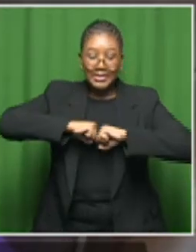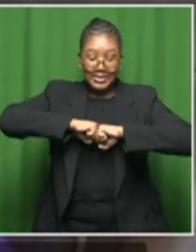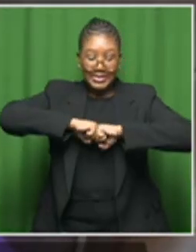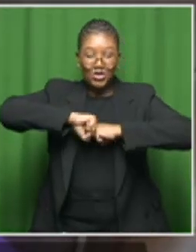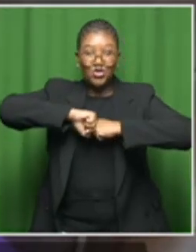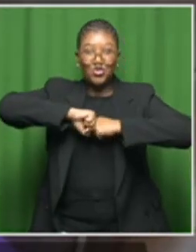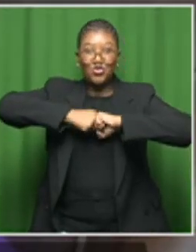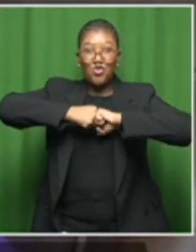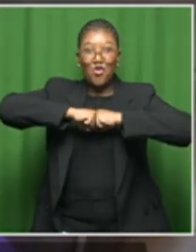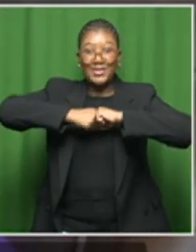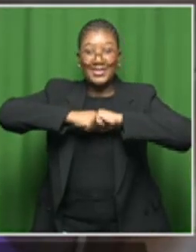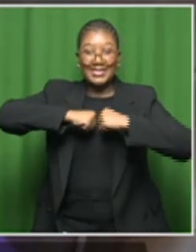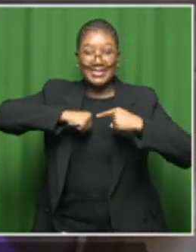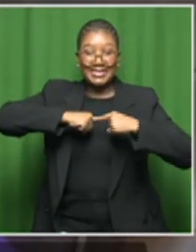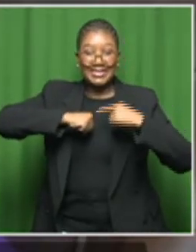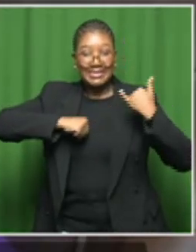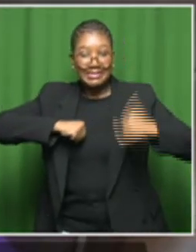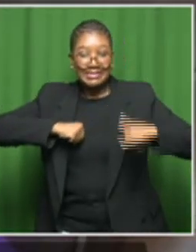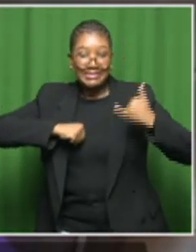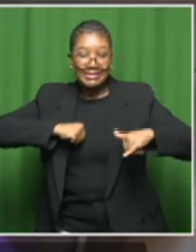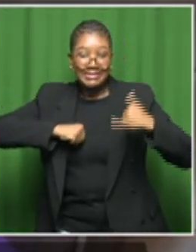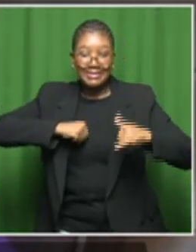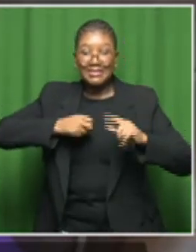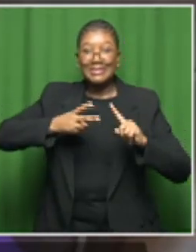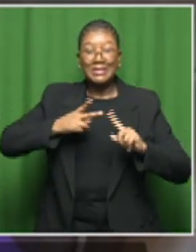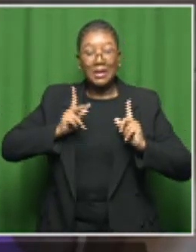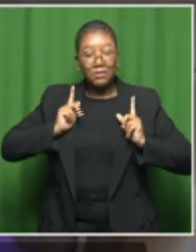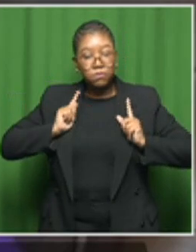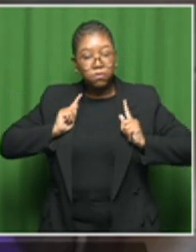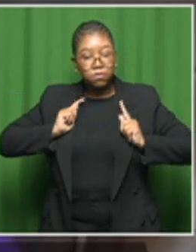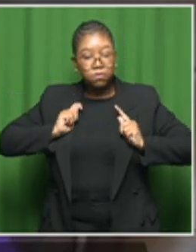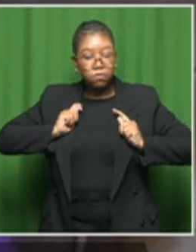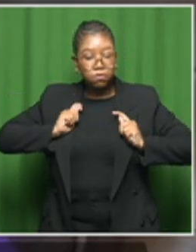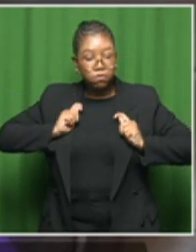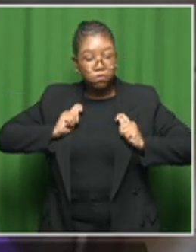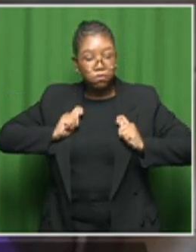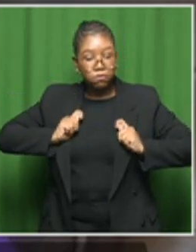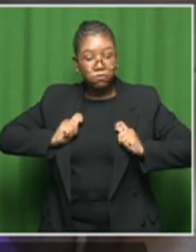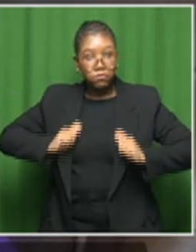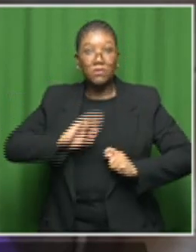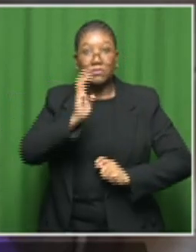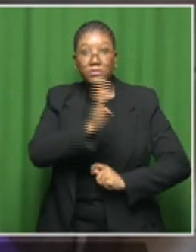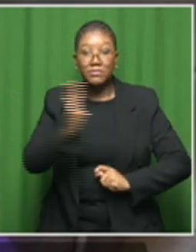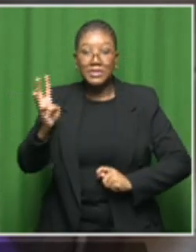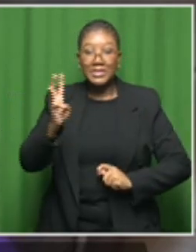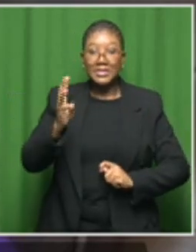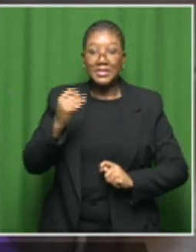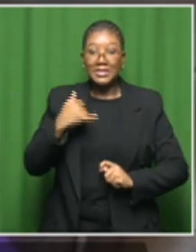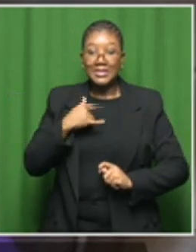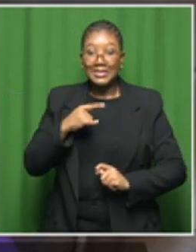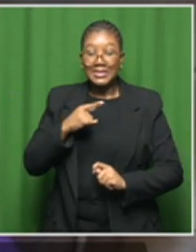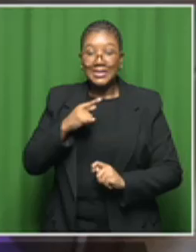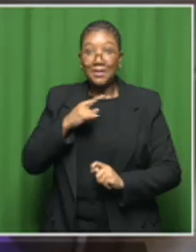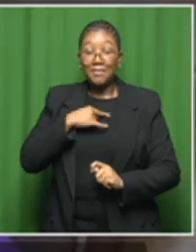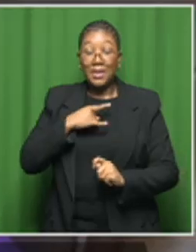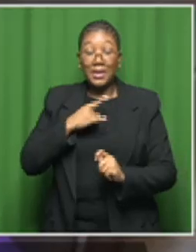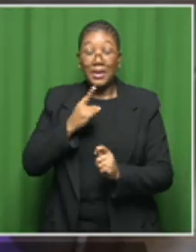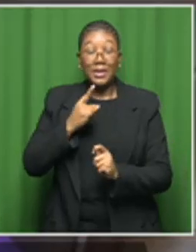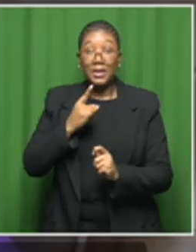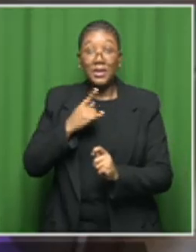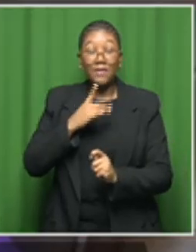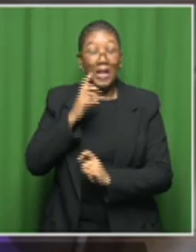like extreme fatigue. Like I'd get so tired to a point, Leanne, where I couldn't get out of bed. And